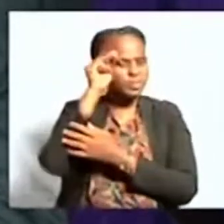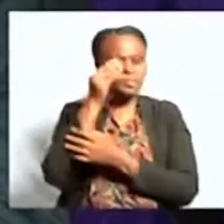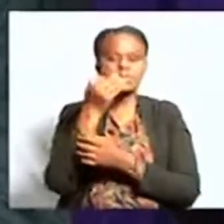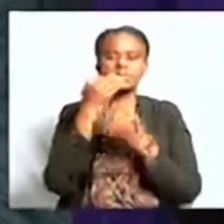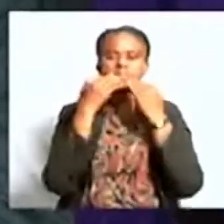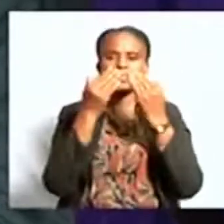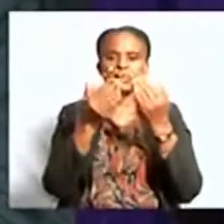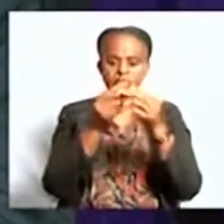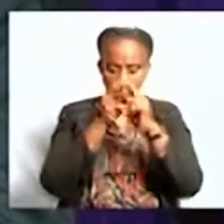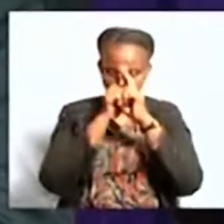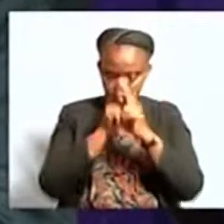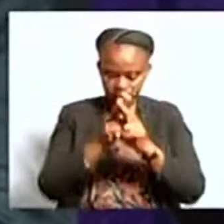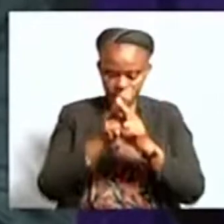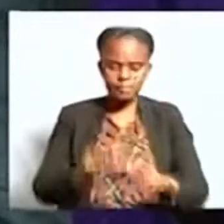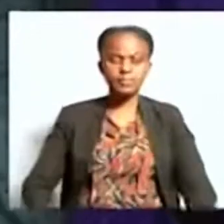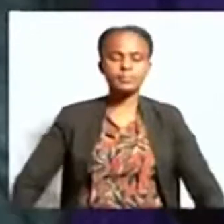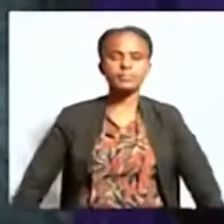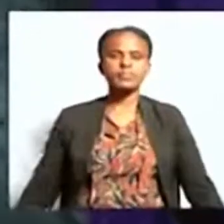Honorable.